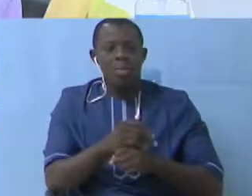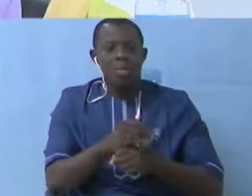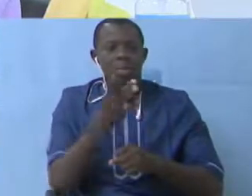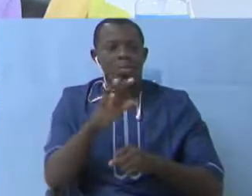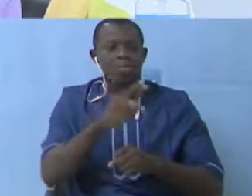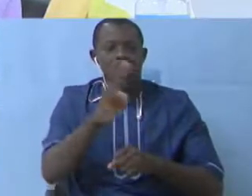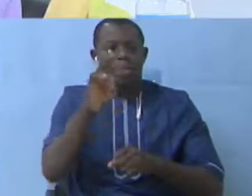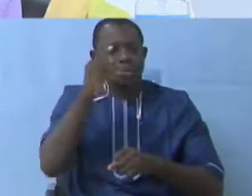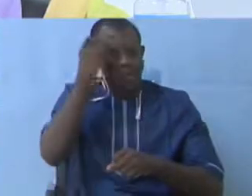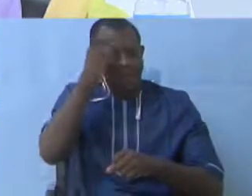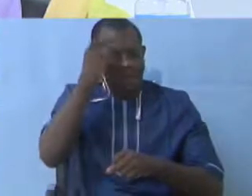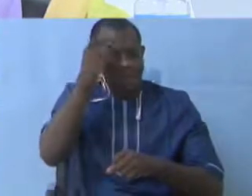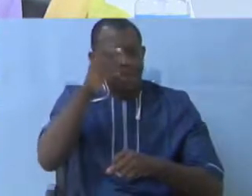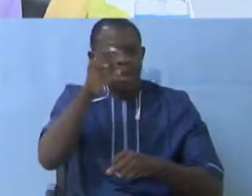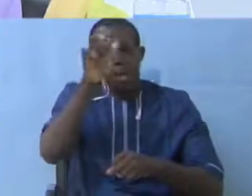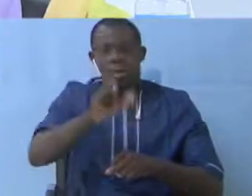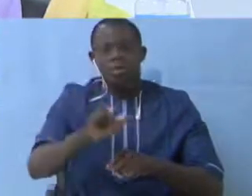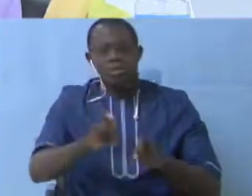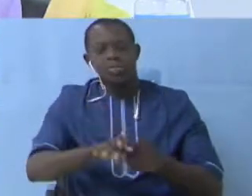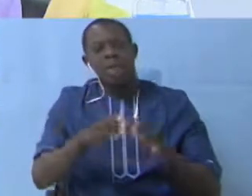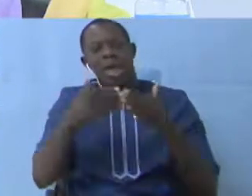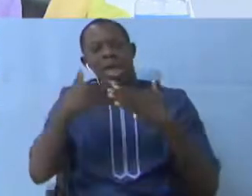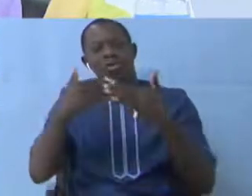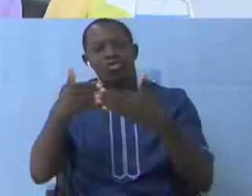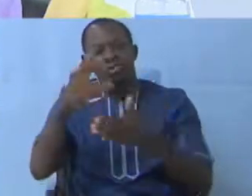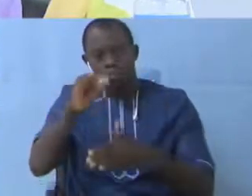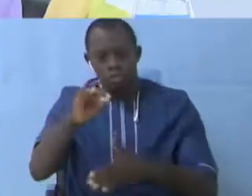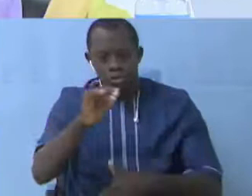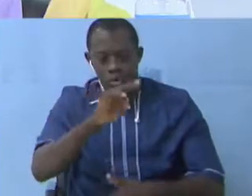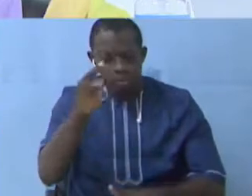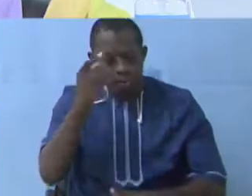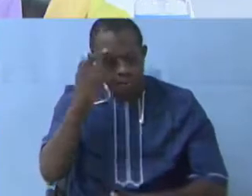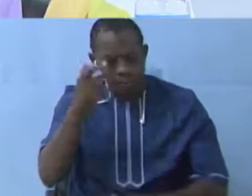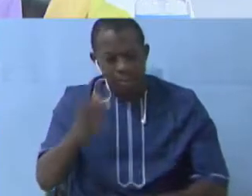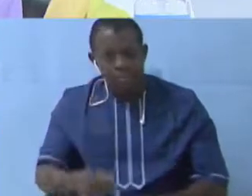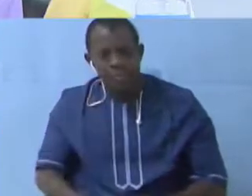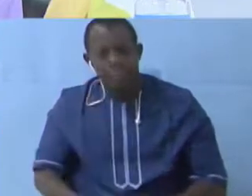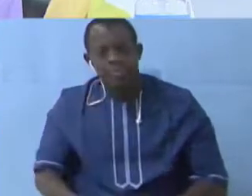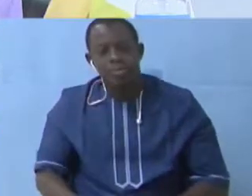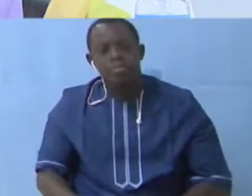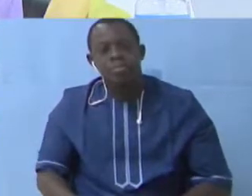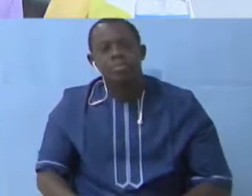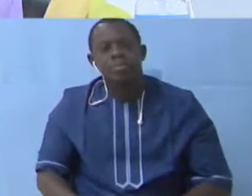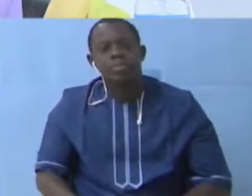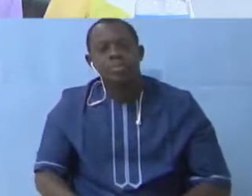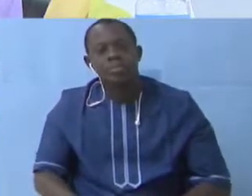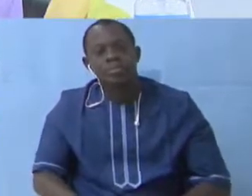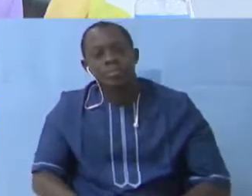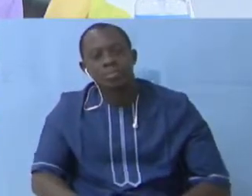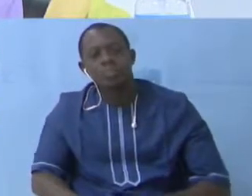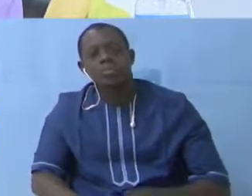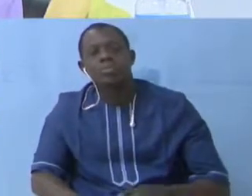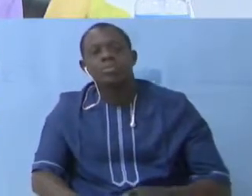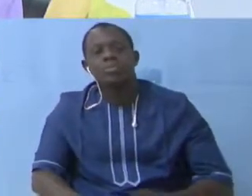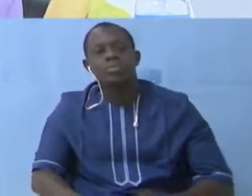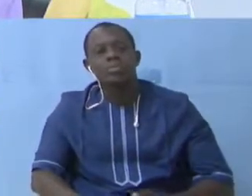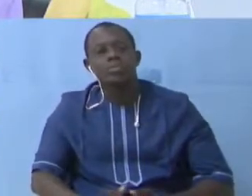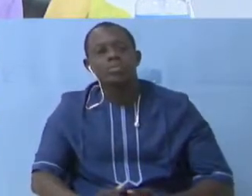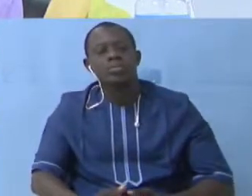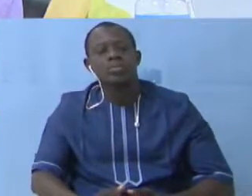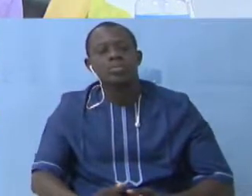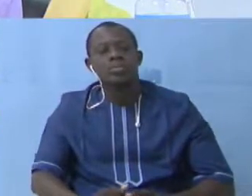he will not react. te tamit am na pexe yu bëri yoo xam ne jël nañ ko pour seet ne daal dinañ ko mën a àggale fii ci Gambie te daal du ci def dara.